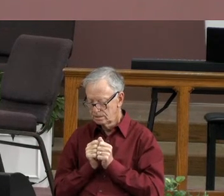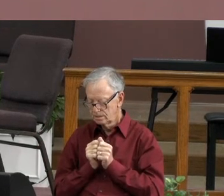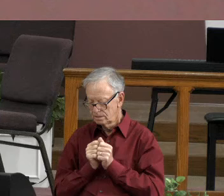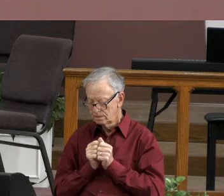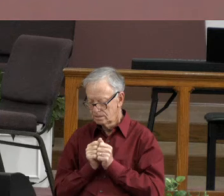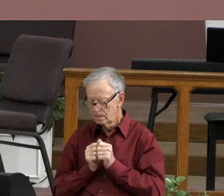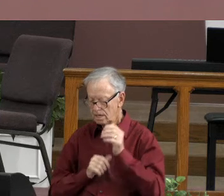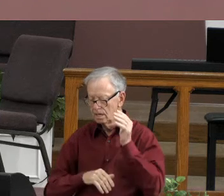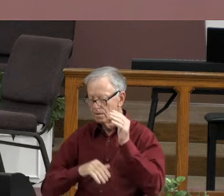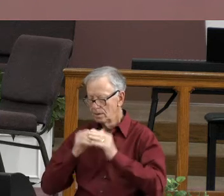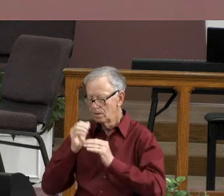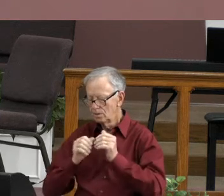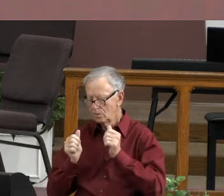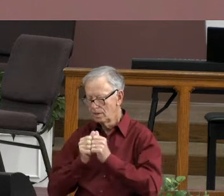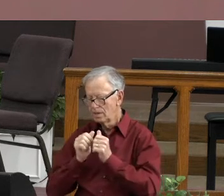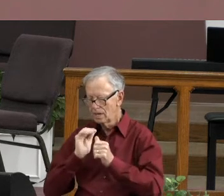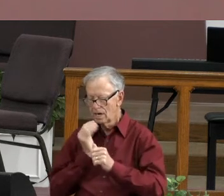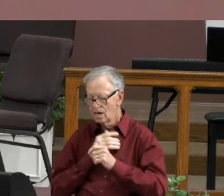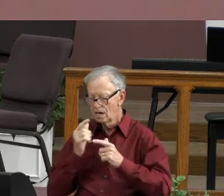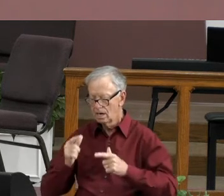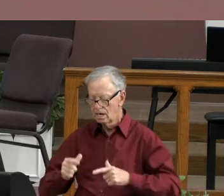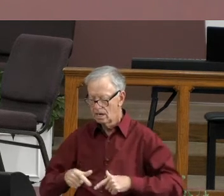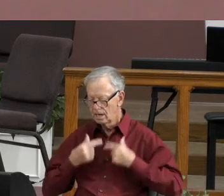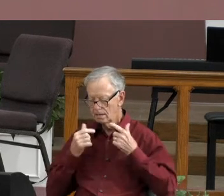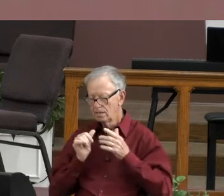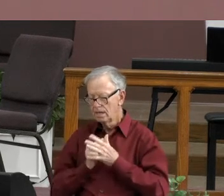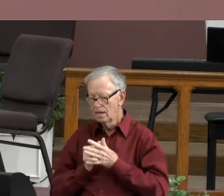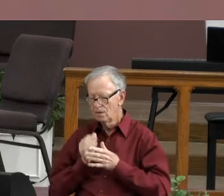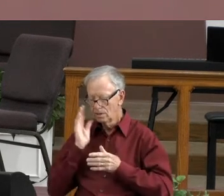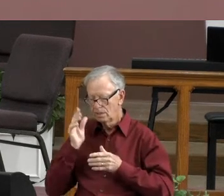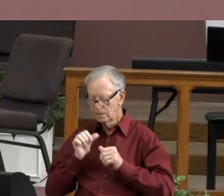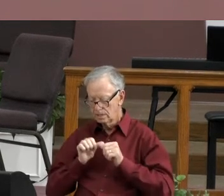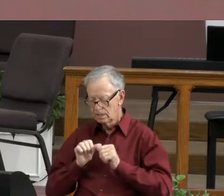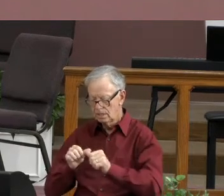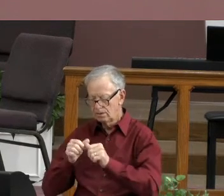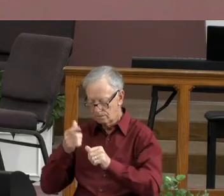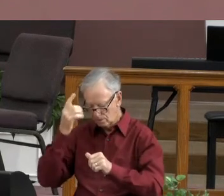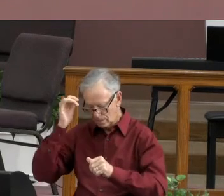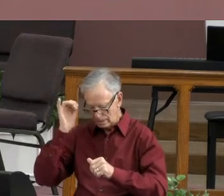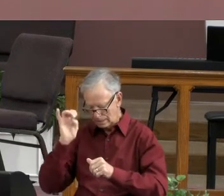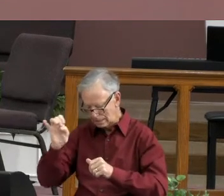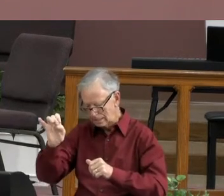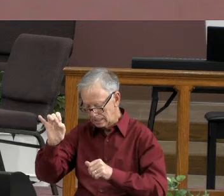by building with our lives that which will last for an eternity.